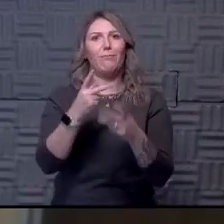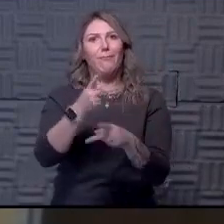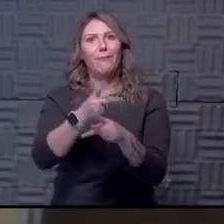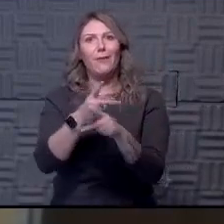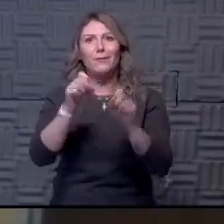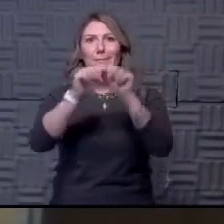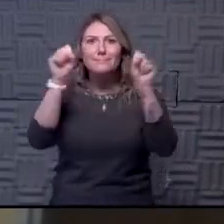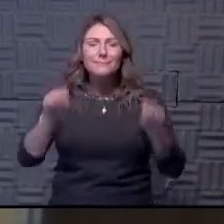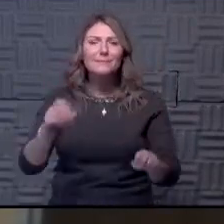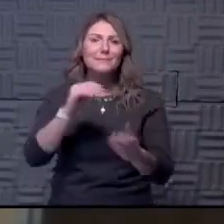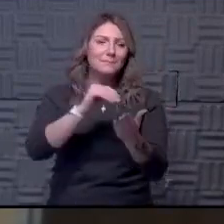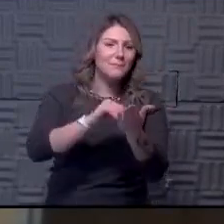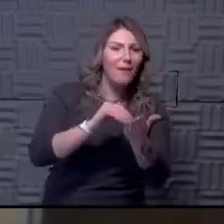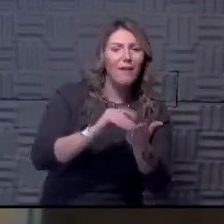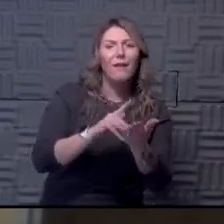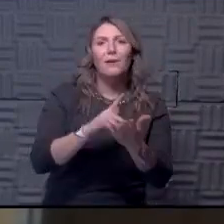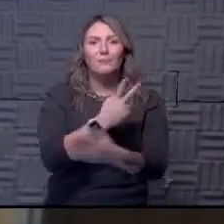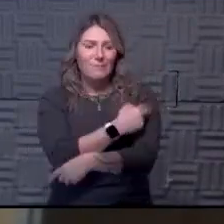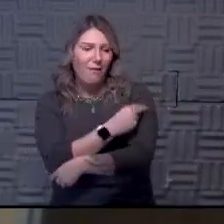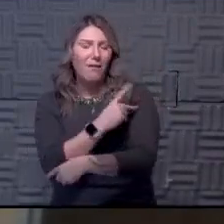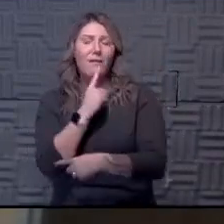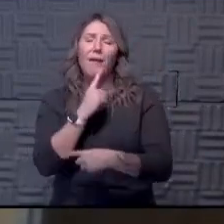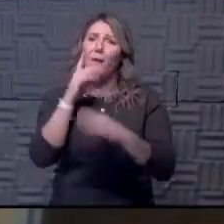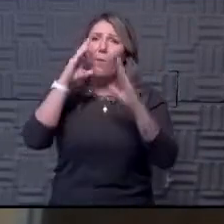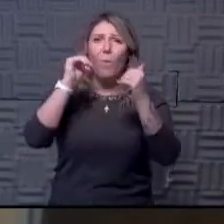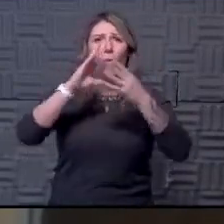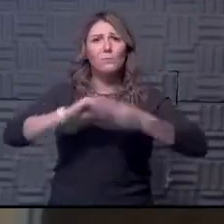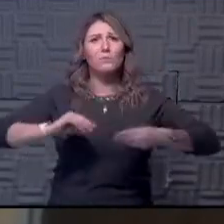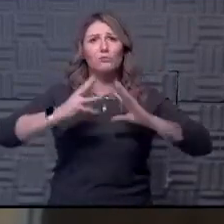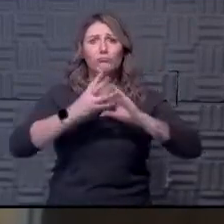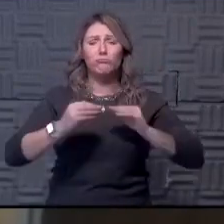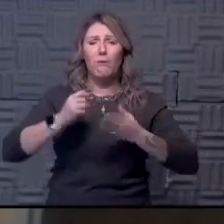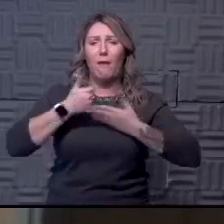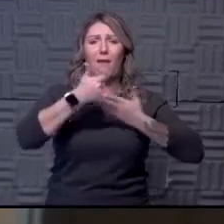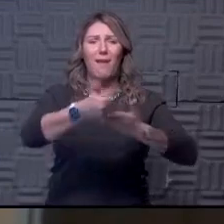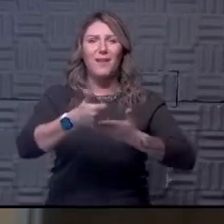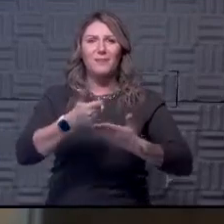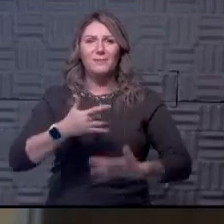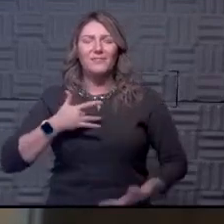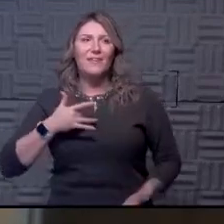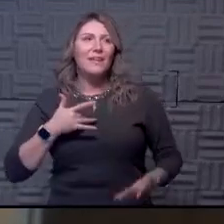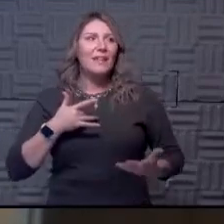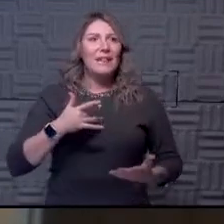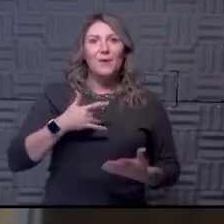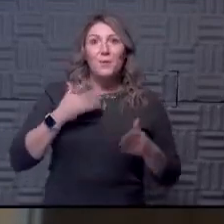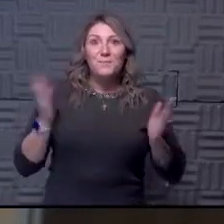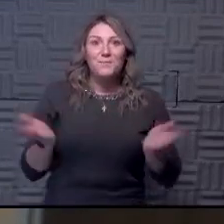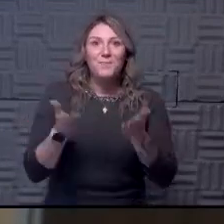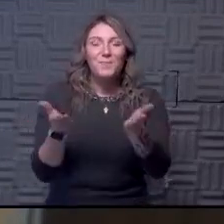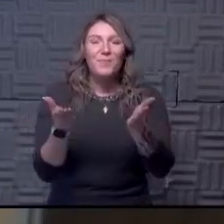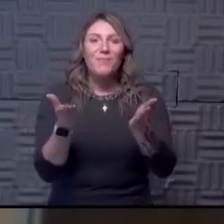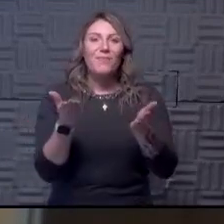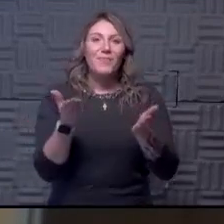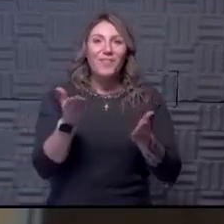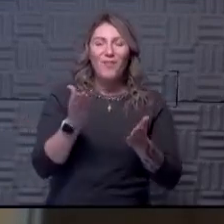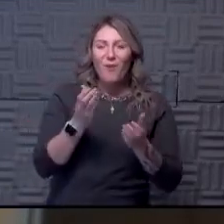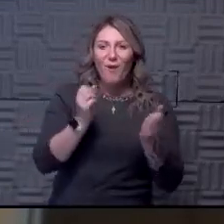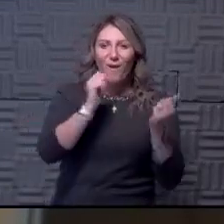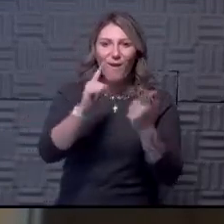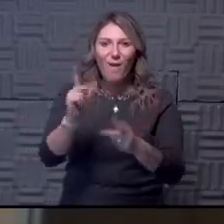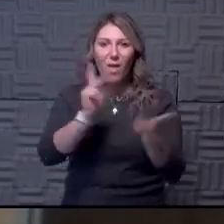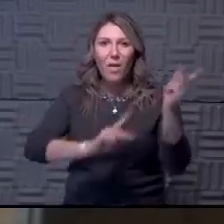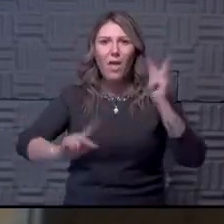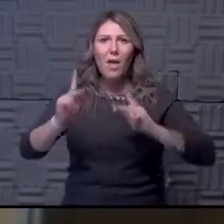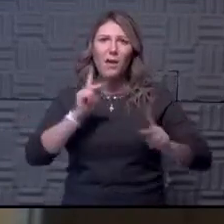so hard. I hope this story helps them feel a sense of encouragement that there were all sorts of folks on